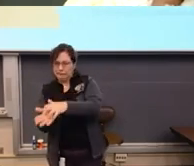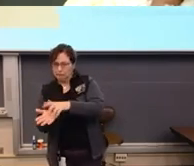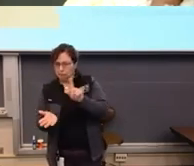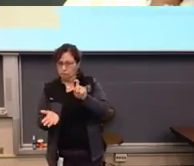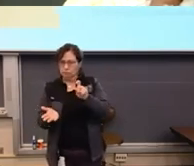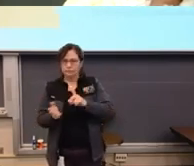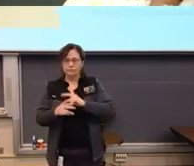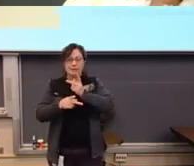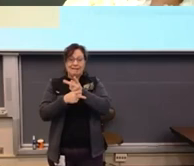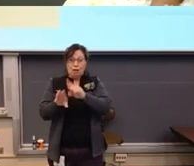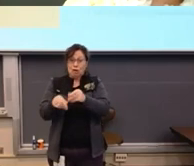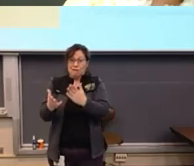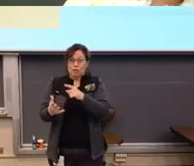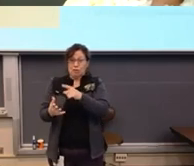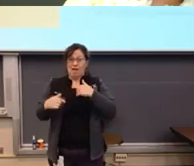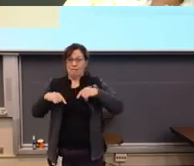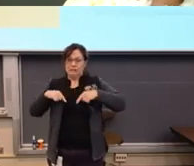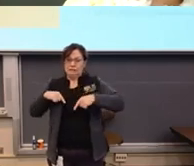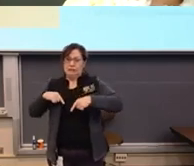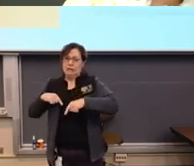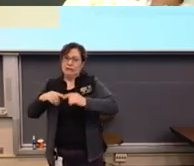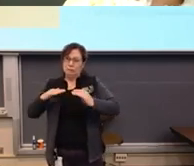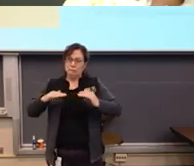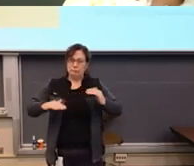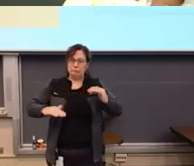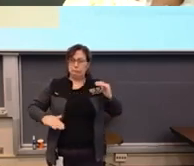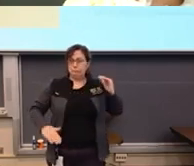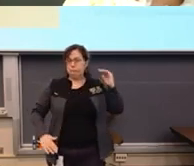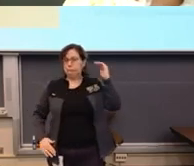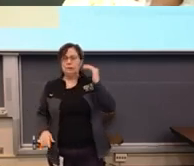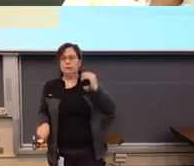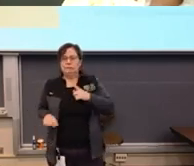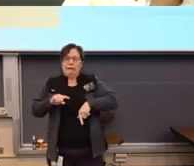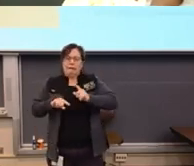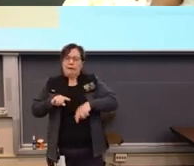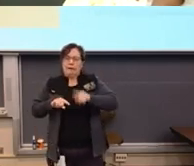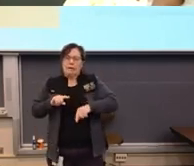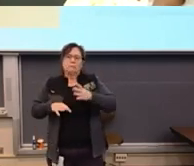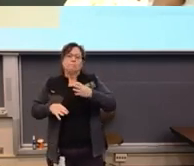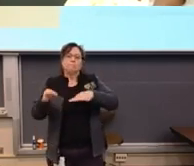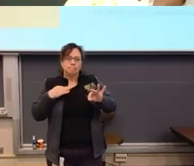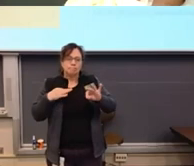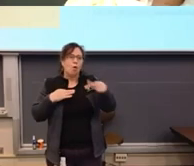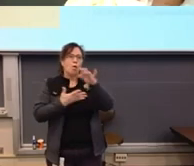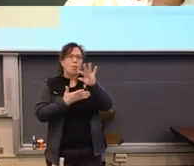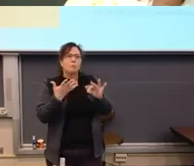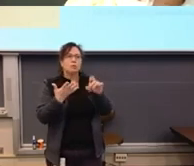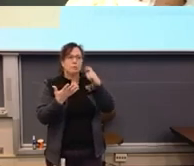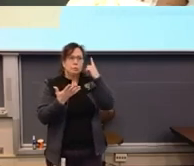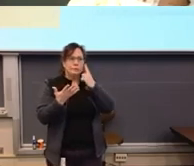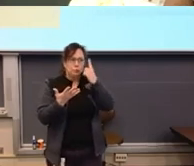Is the caregiver really, is their anxiety so severe that this just isn't possible and we need to think about some alternative options?